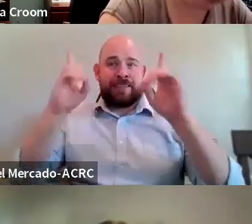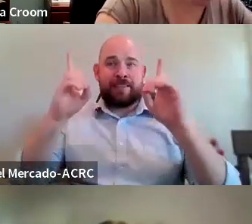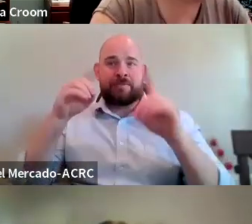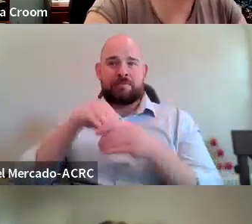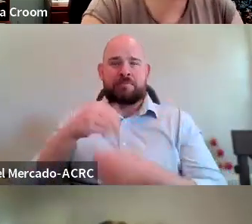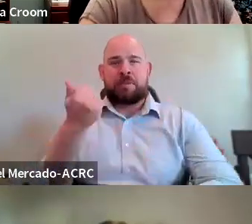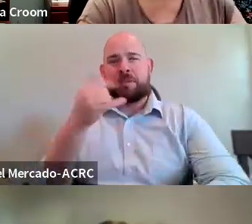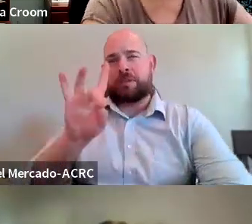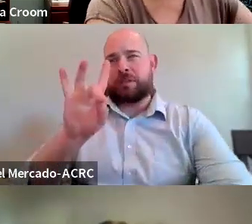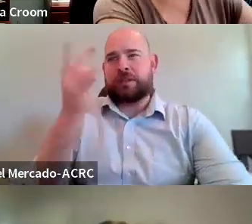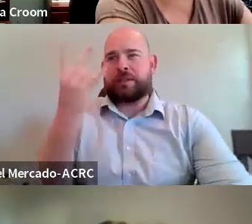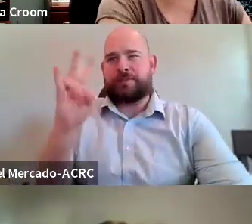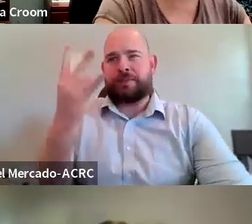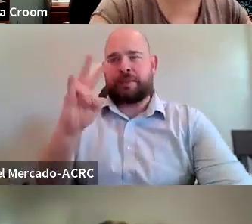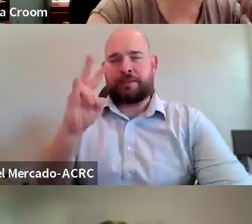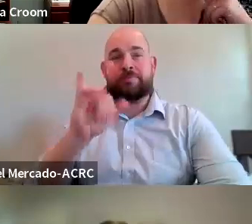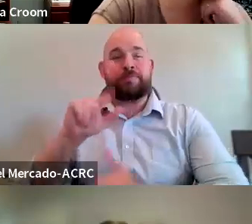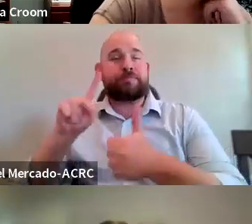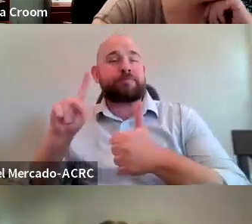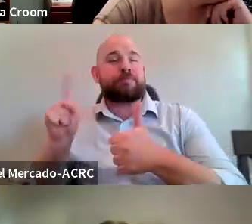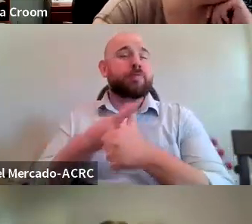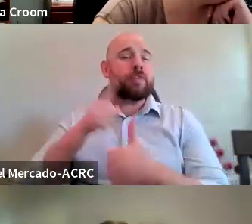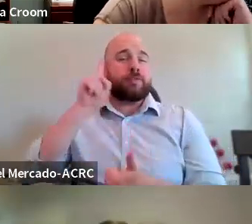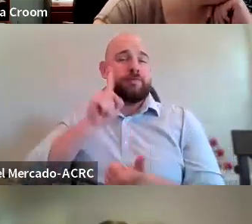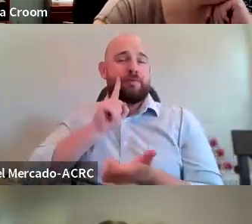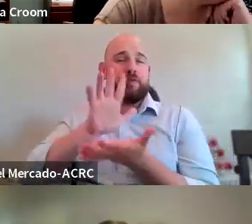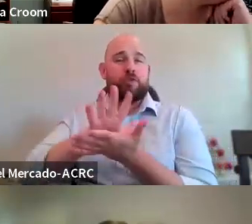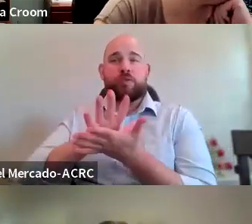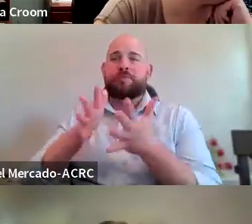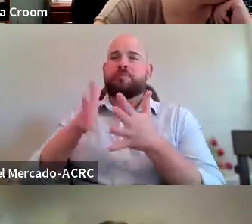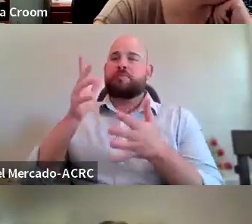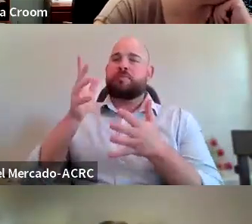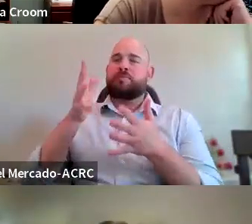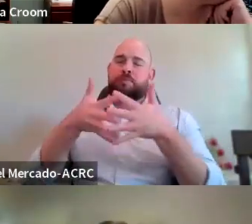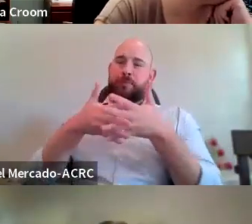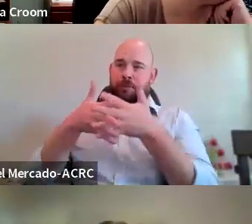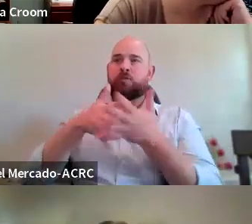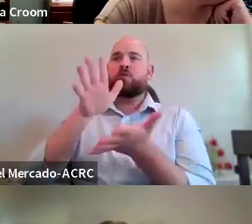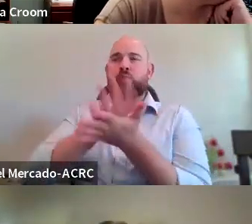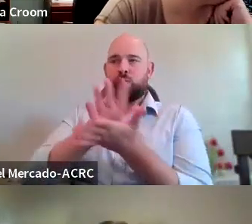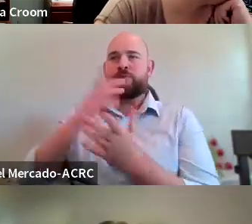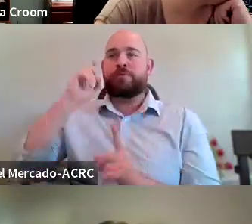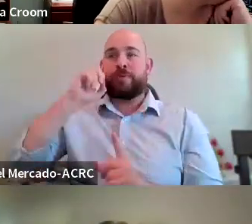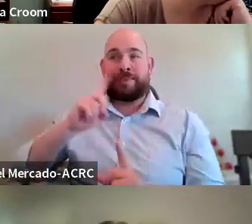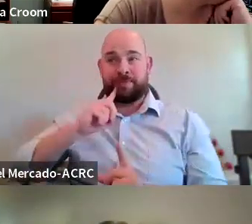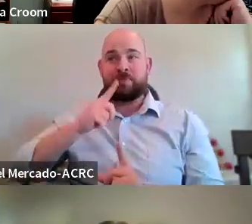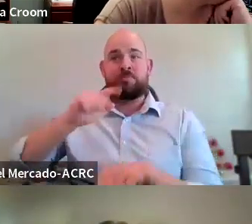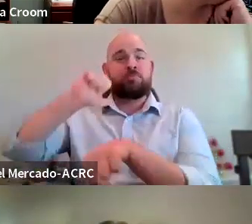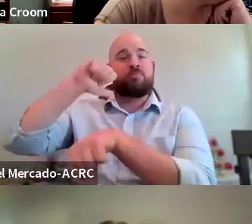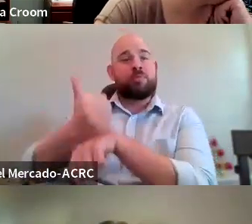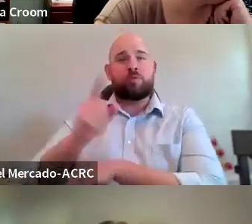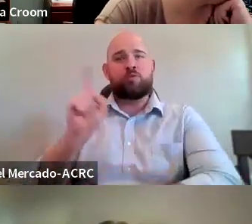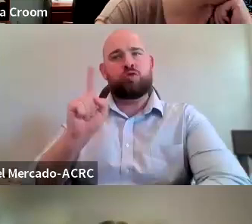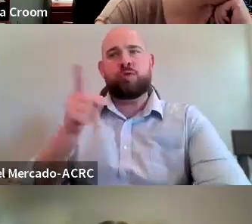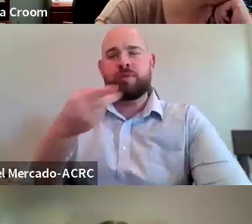And then fast forwarding to the origins of deaf education in America, in the year 1817, the very first school for the deaf was established